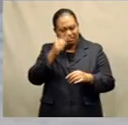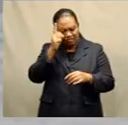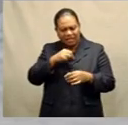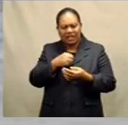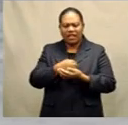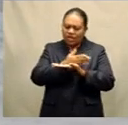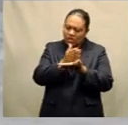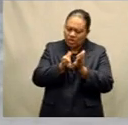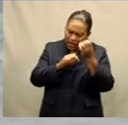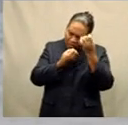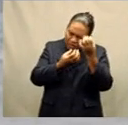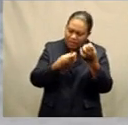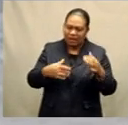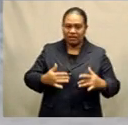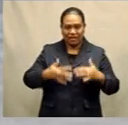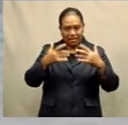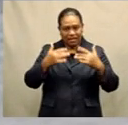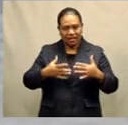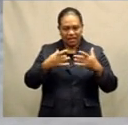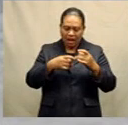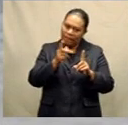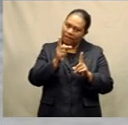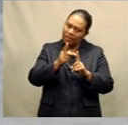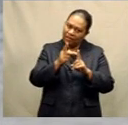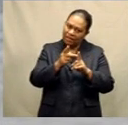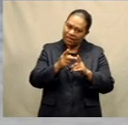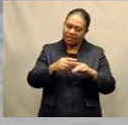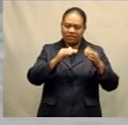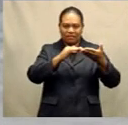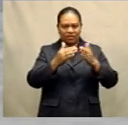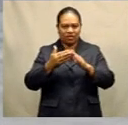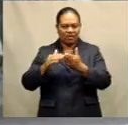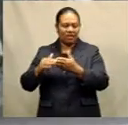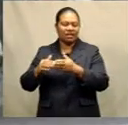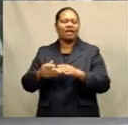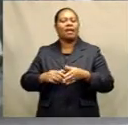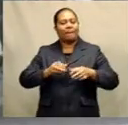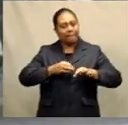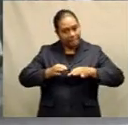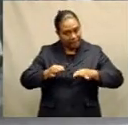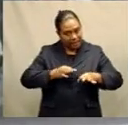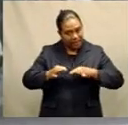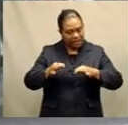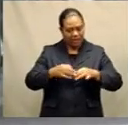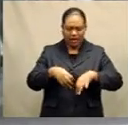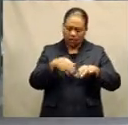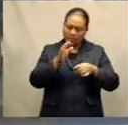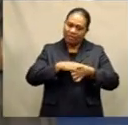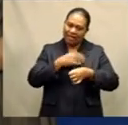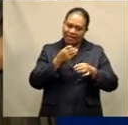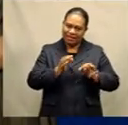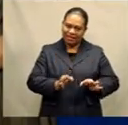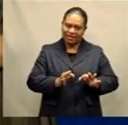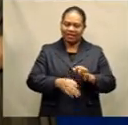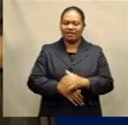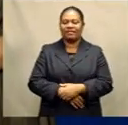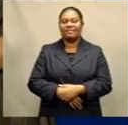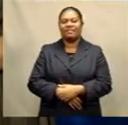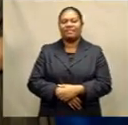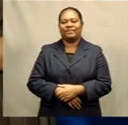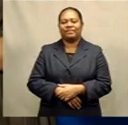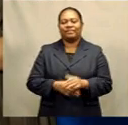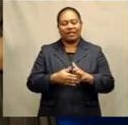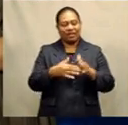share information and data for the purpose of better community services, planning and decision making. Here, the